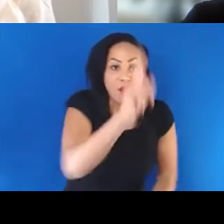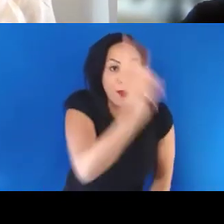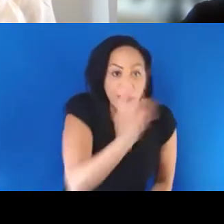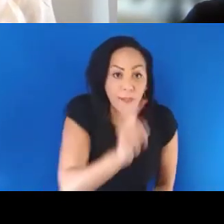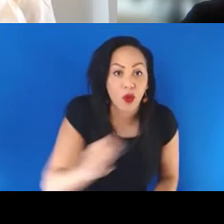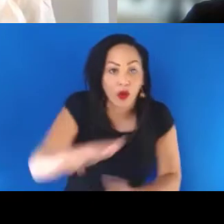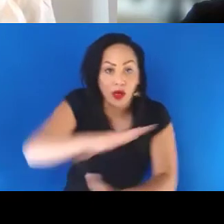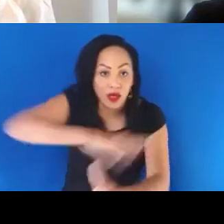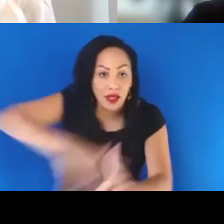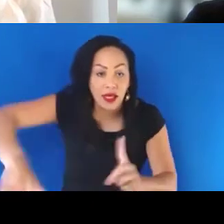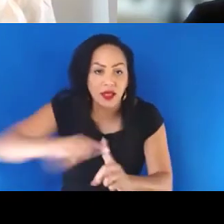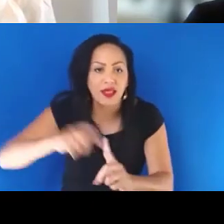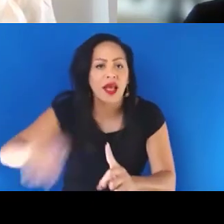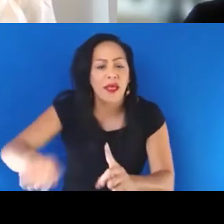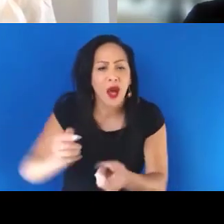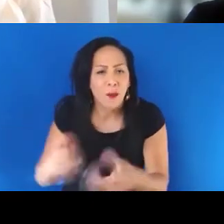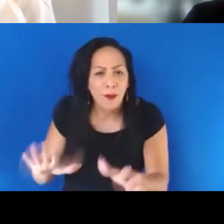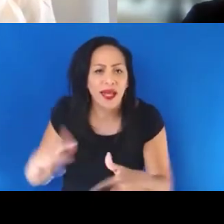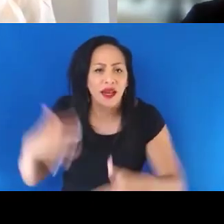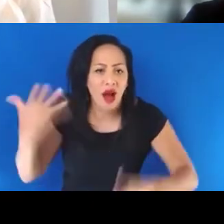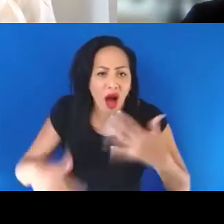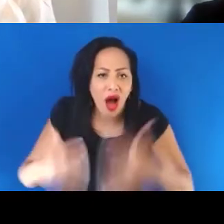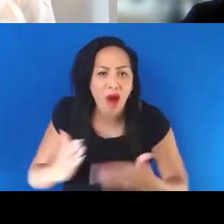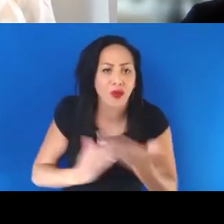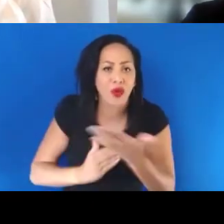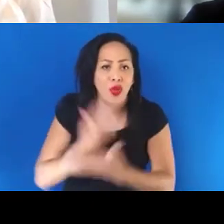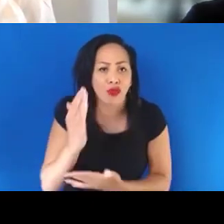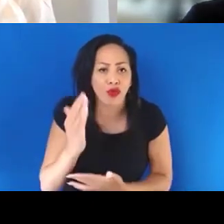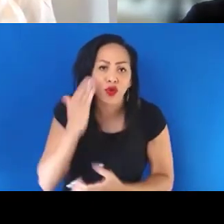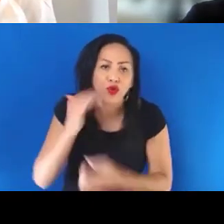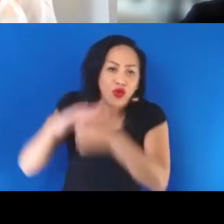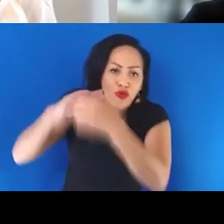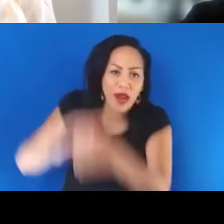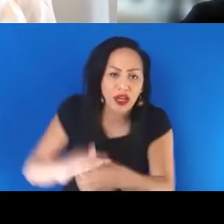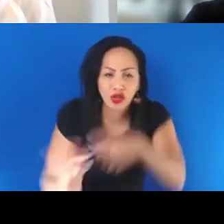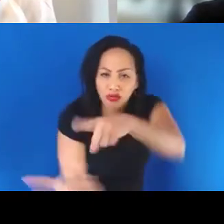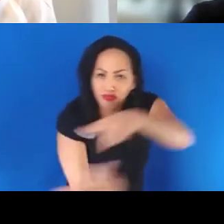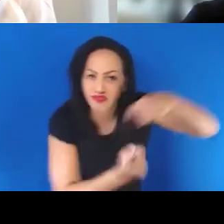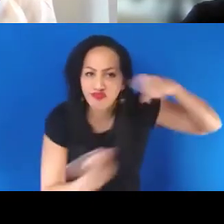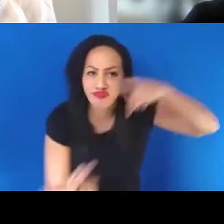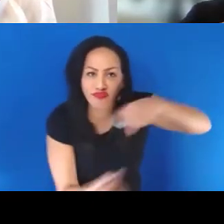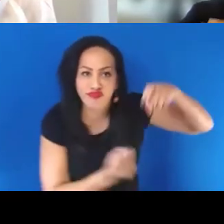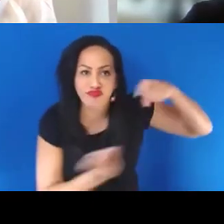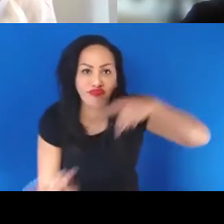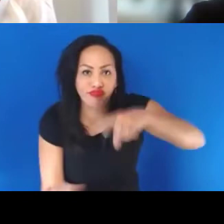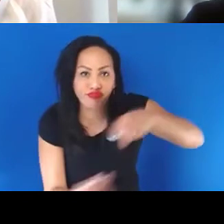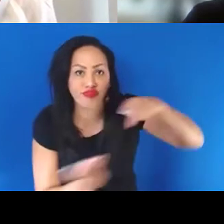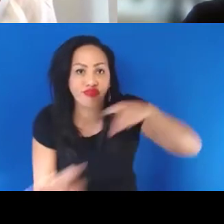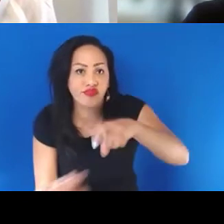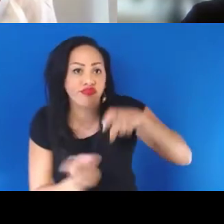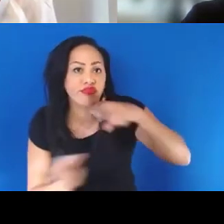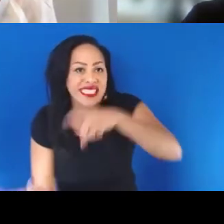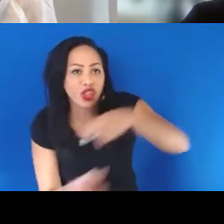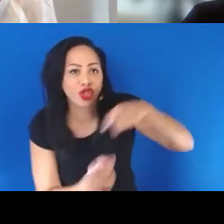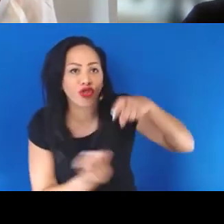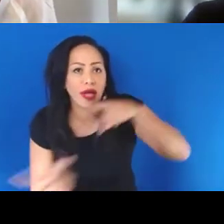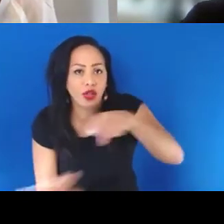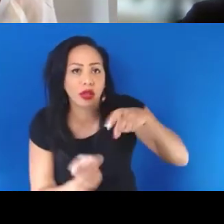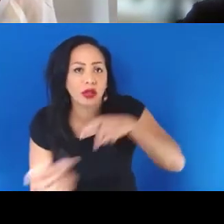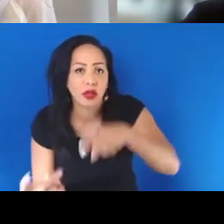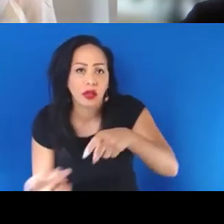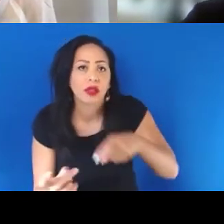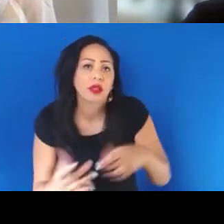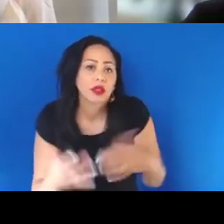colonial extraction, and preserves structural racial discrimination within nations. So we have it pretty